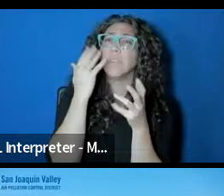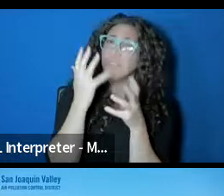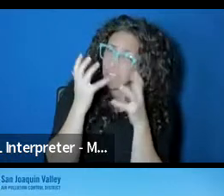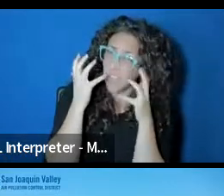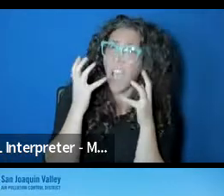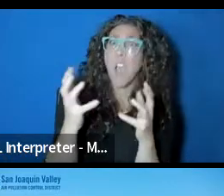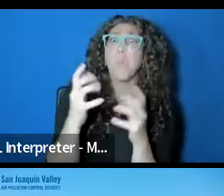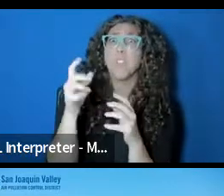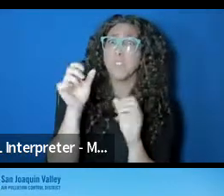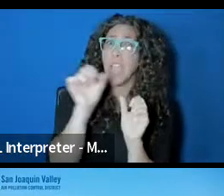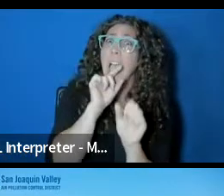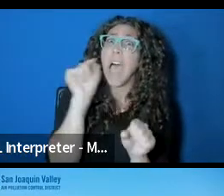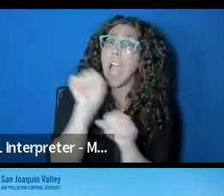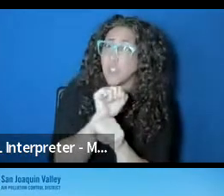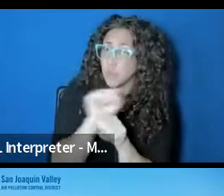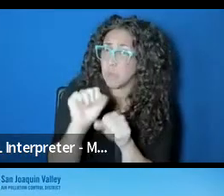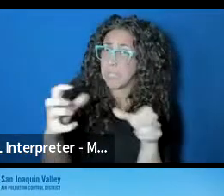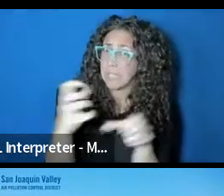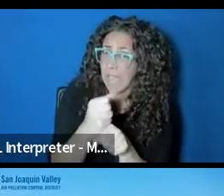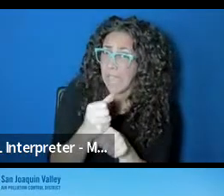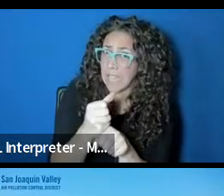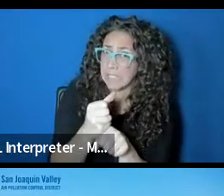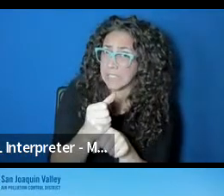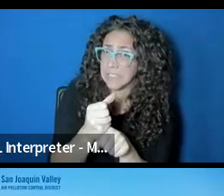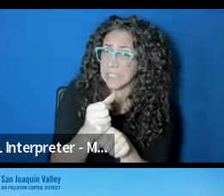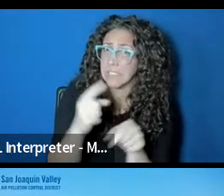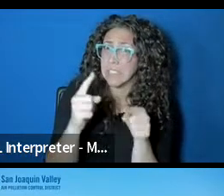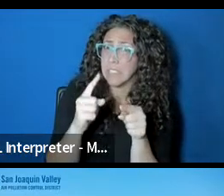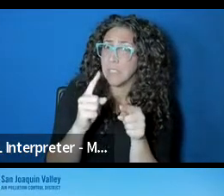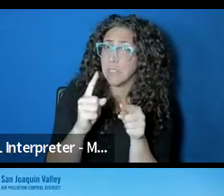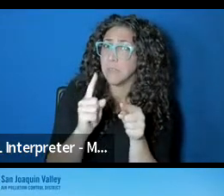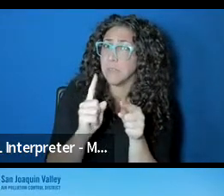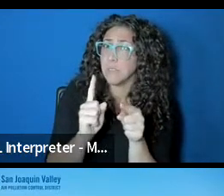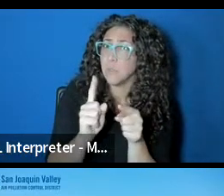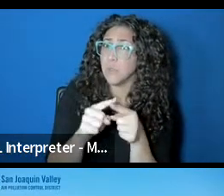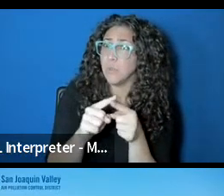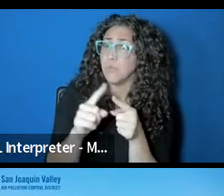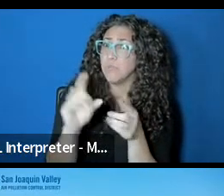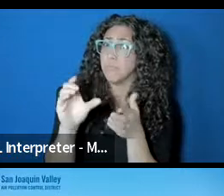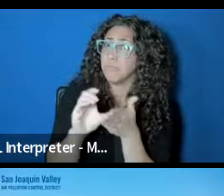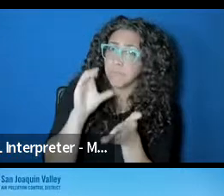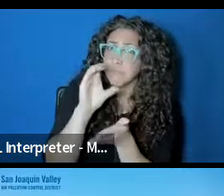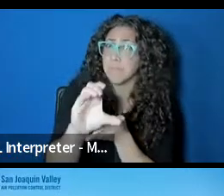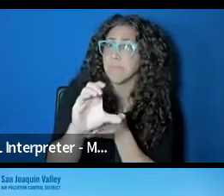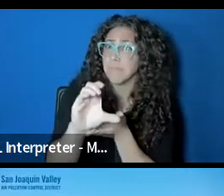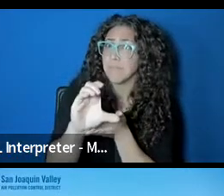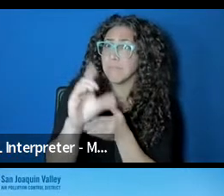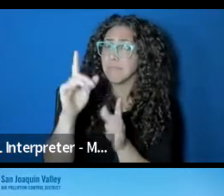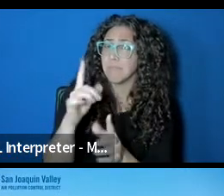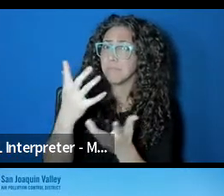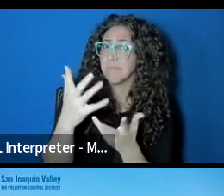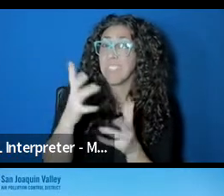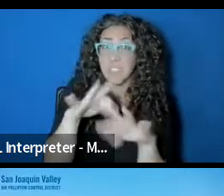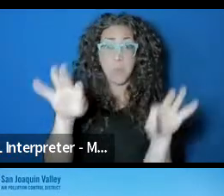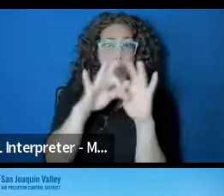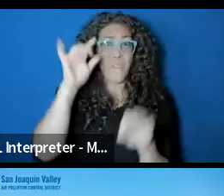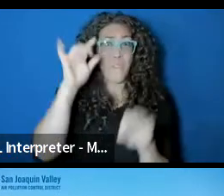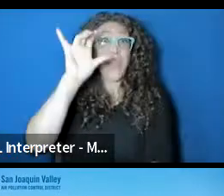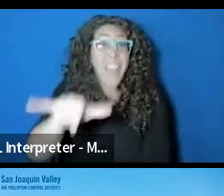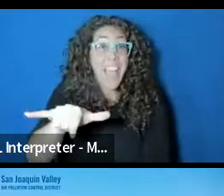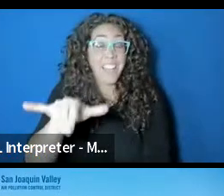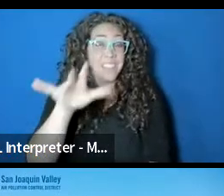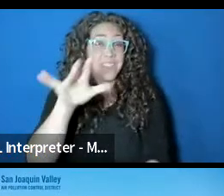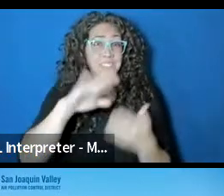they could actually get, to incentivize this, because it's really important for that neighborhood to